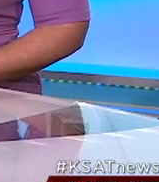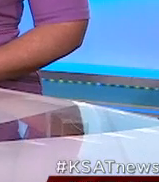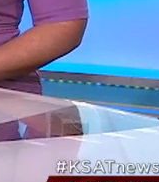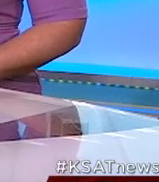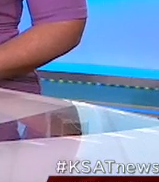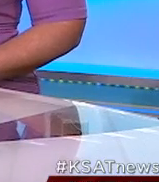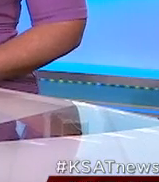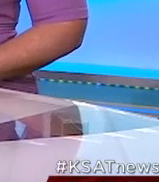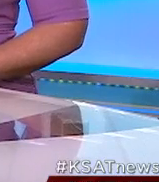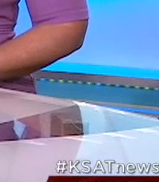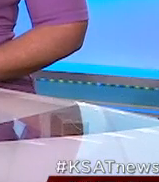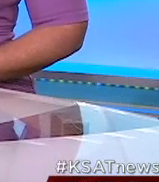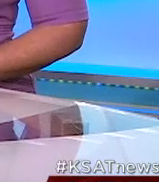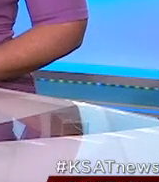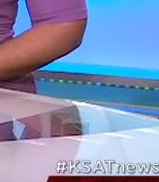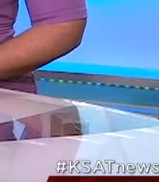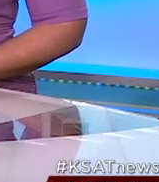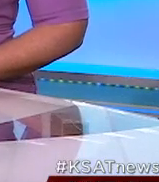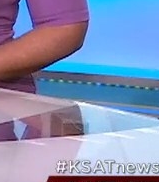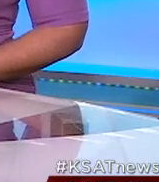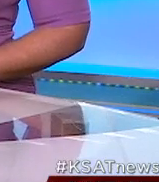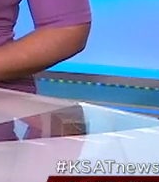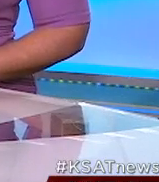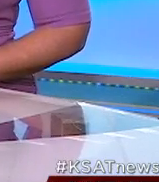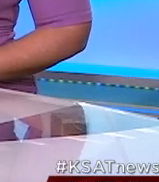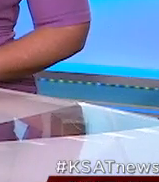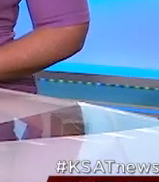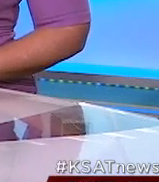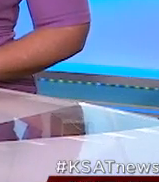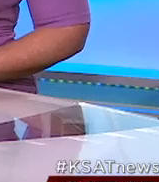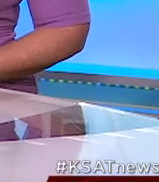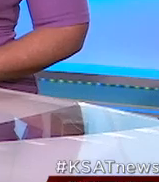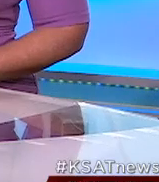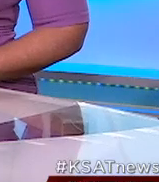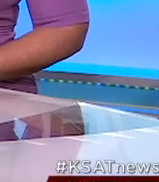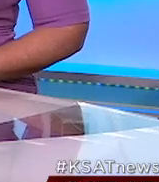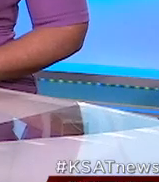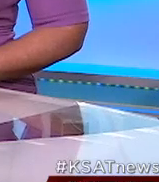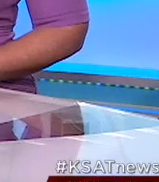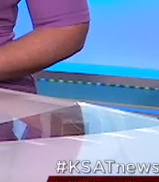387,892 people right now have been vaccinated for one dose.